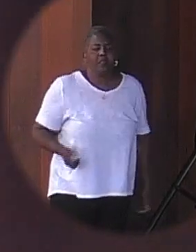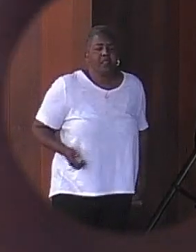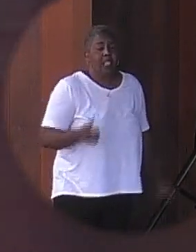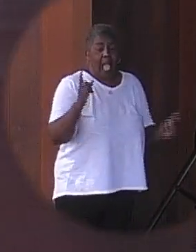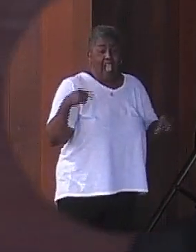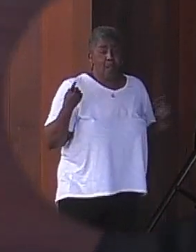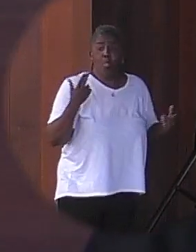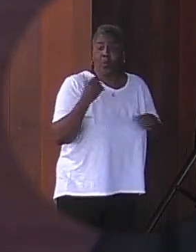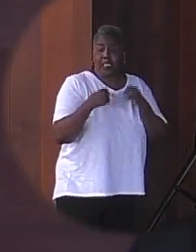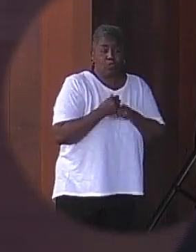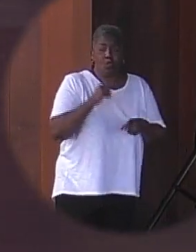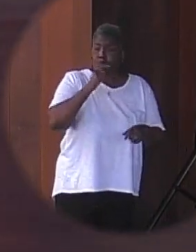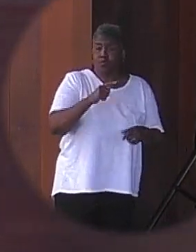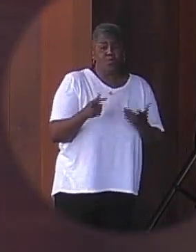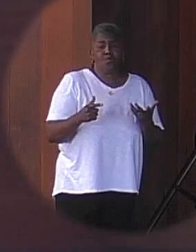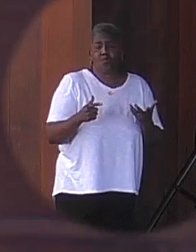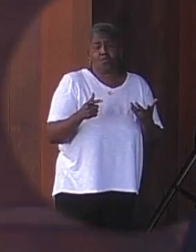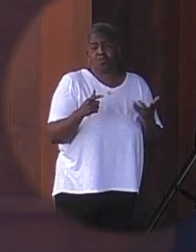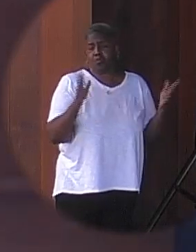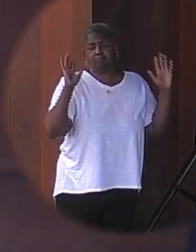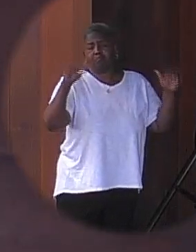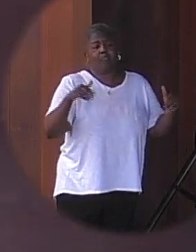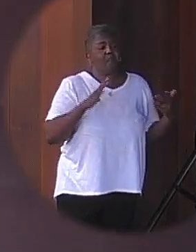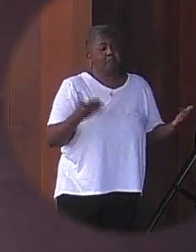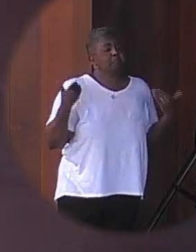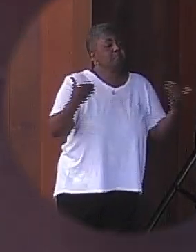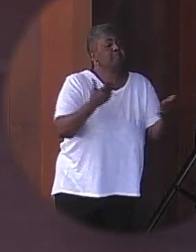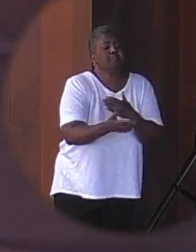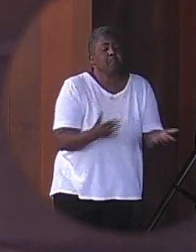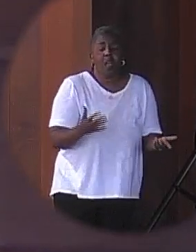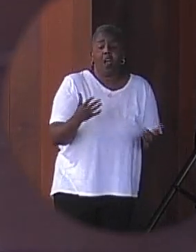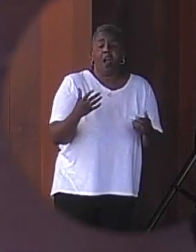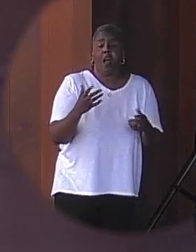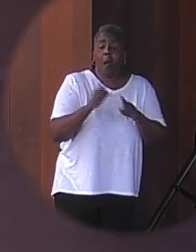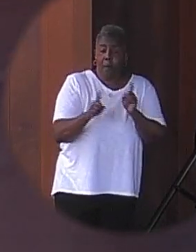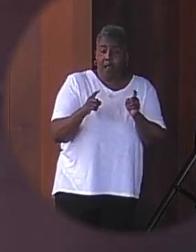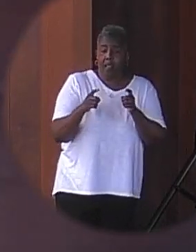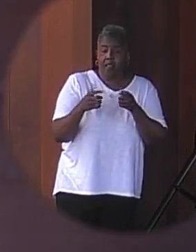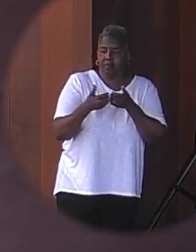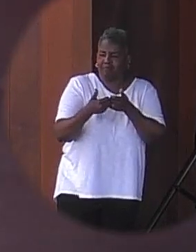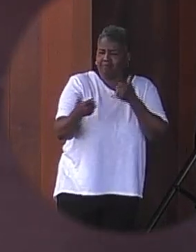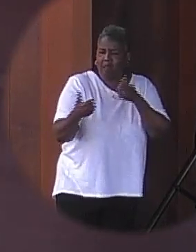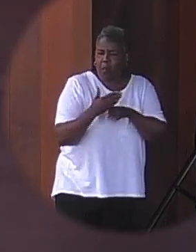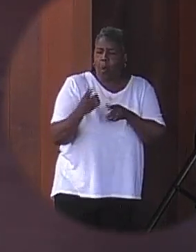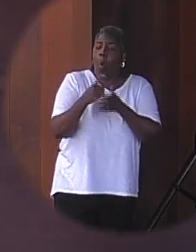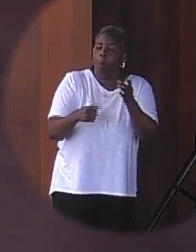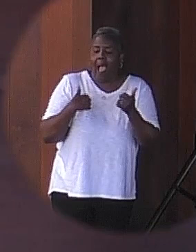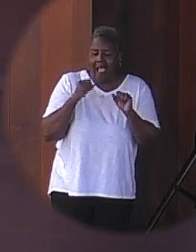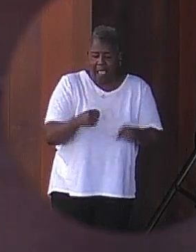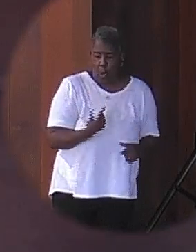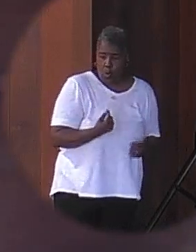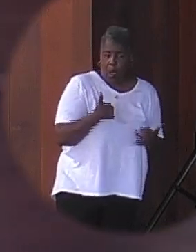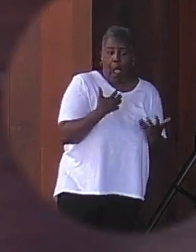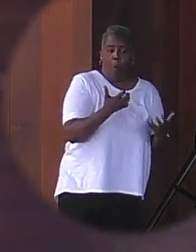I've been here 13 years. Y'all ain't voting me out no way. Listen, there's a line between what I can do that